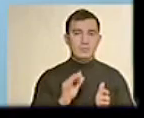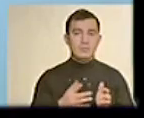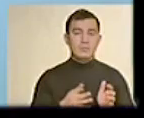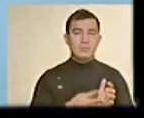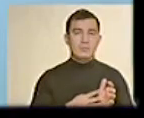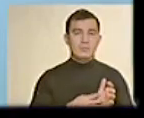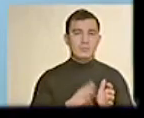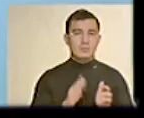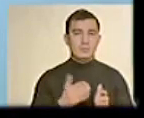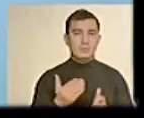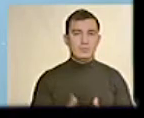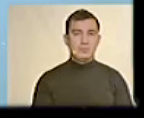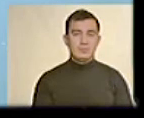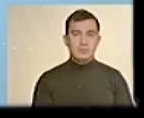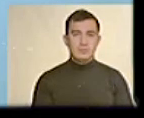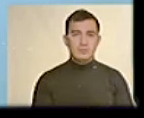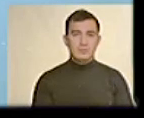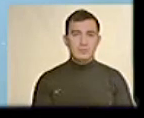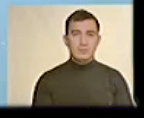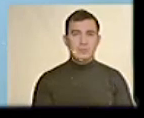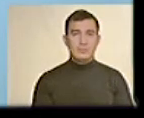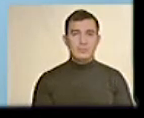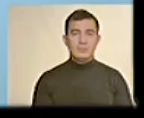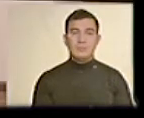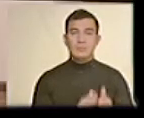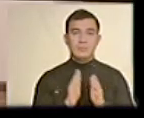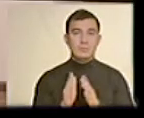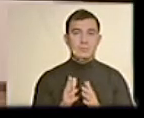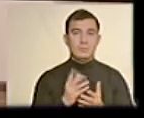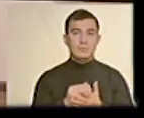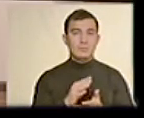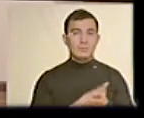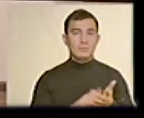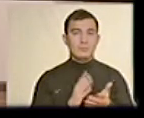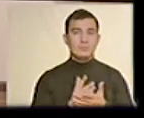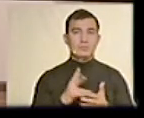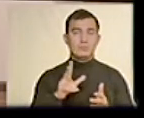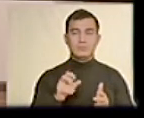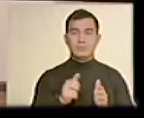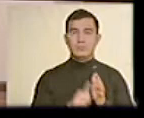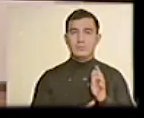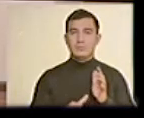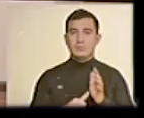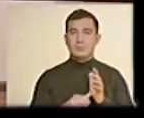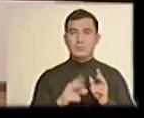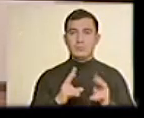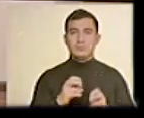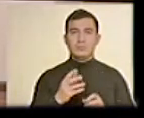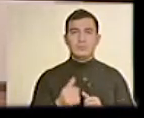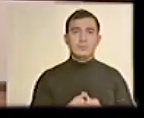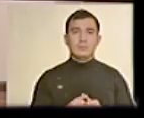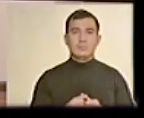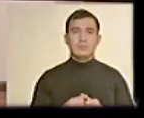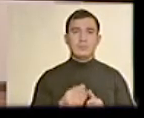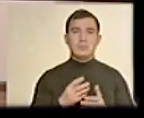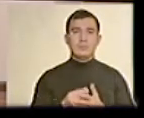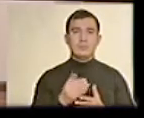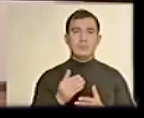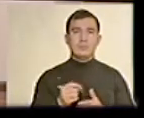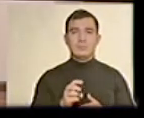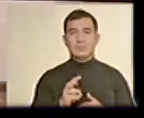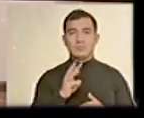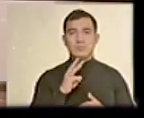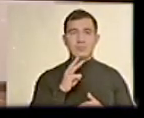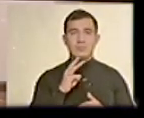9 bo'ladi. Keyingi misolimiz 366-chi misol. M minus 2 ning